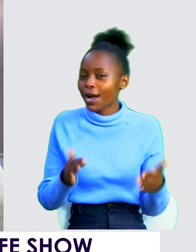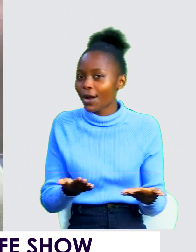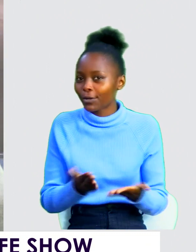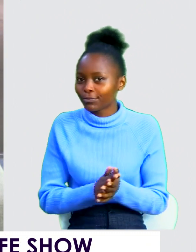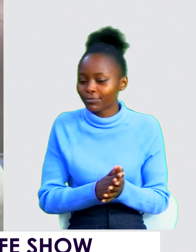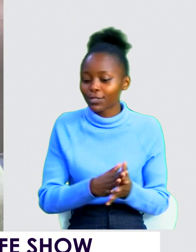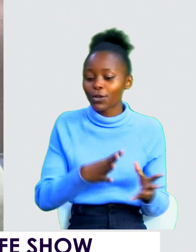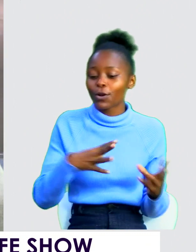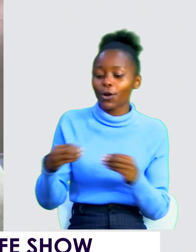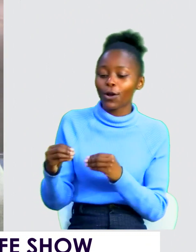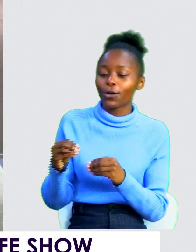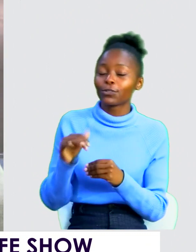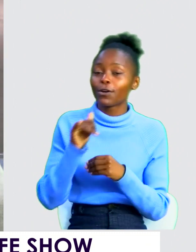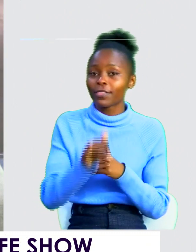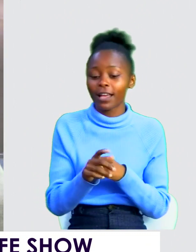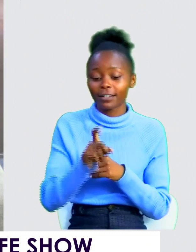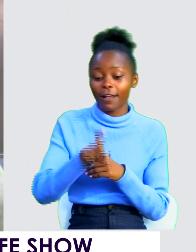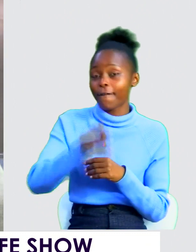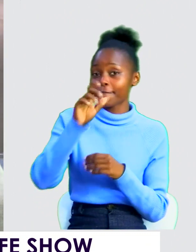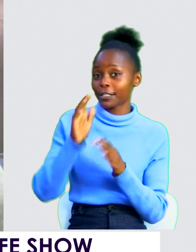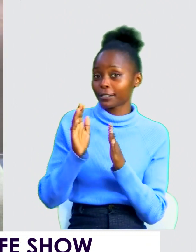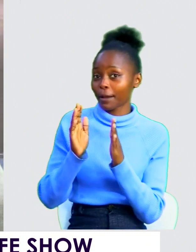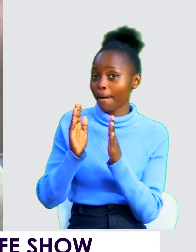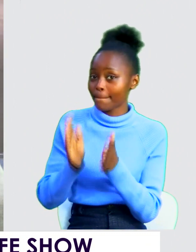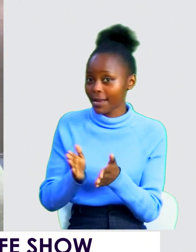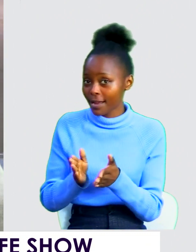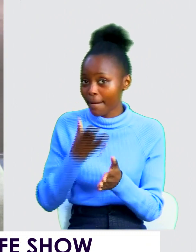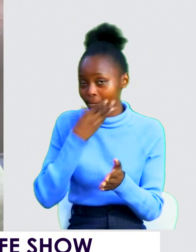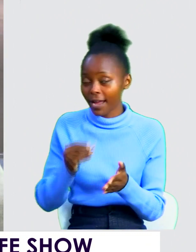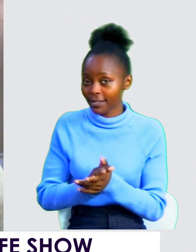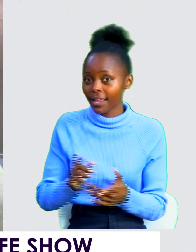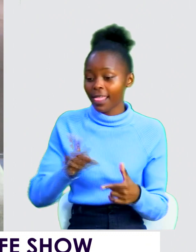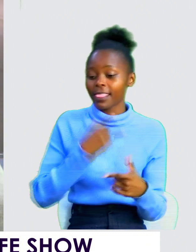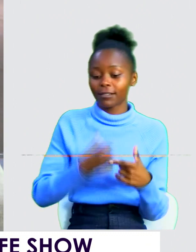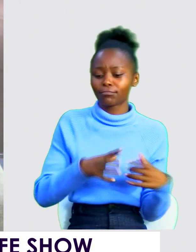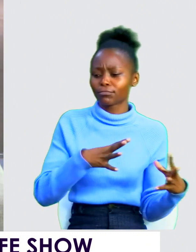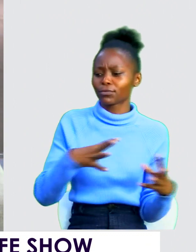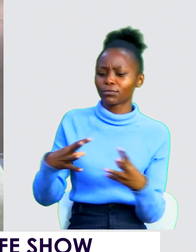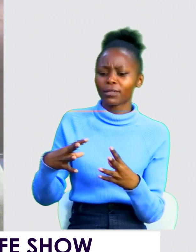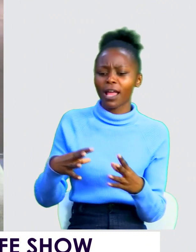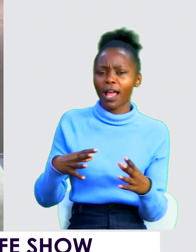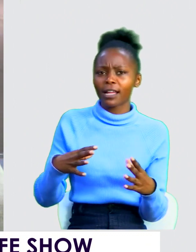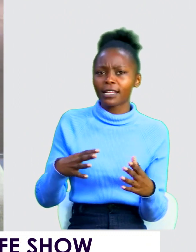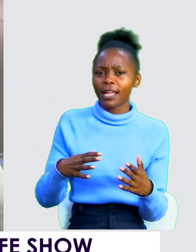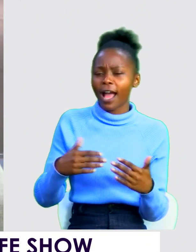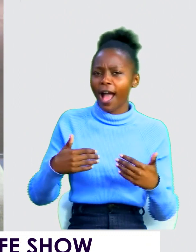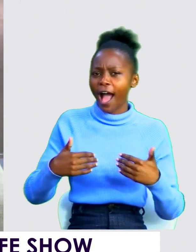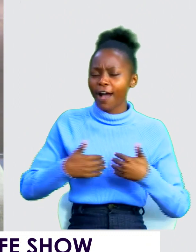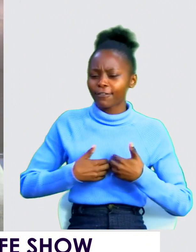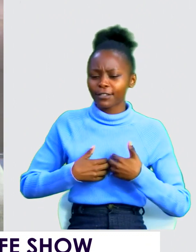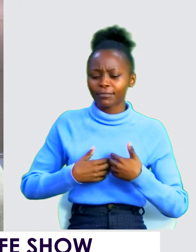going to that fisherman and taking his boat forcefully. One huge